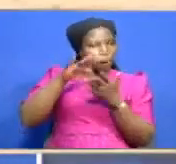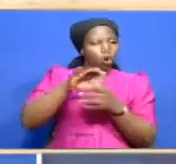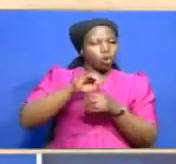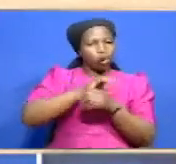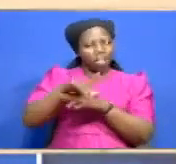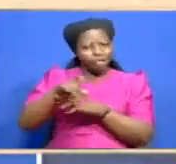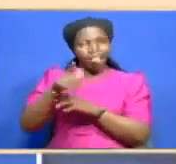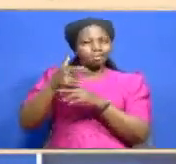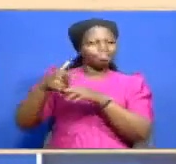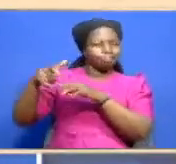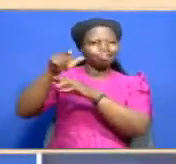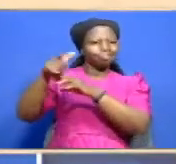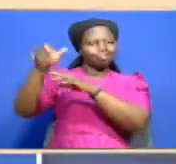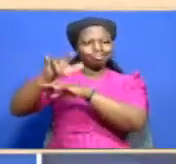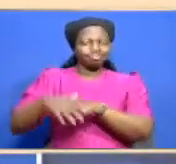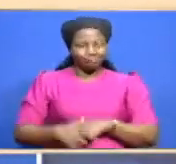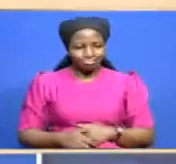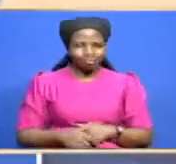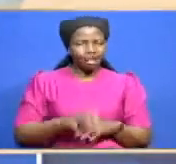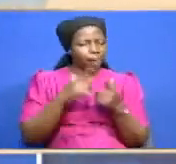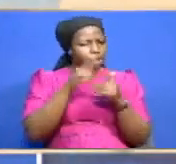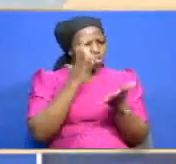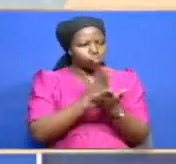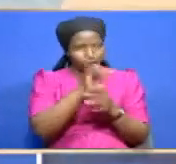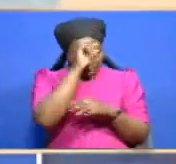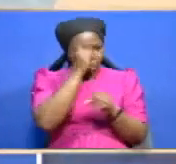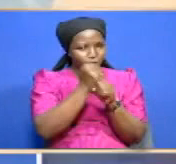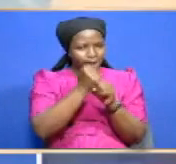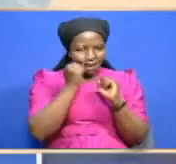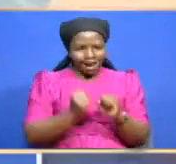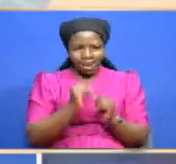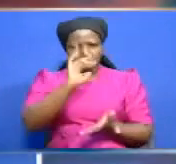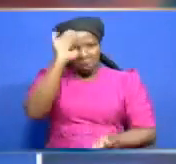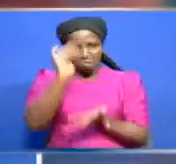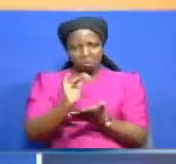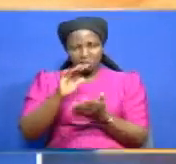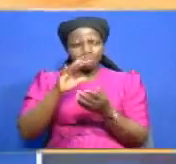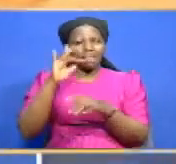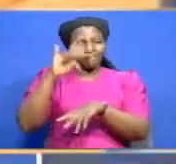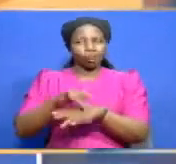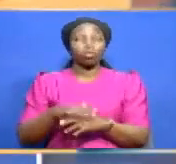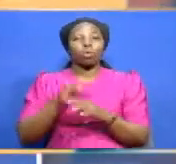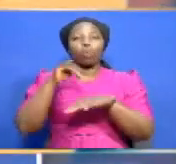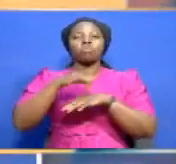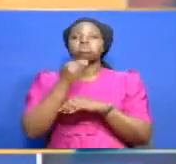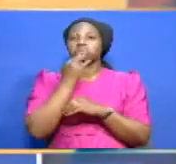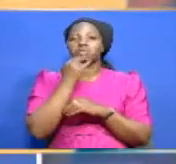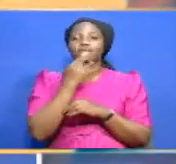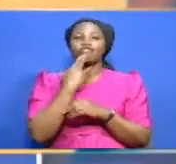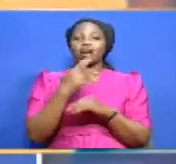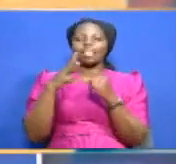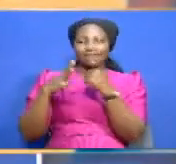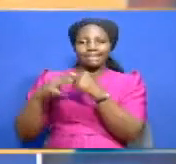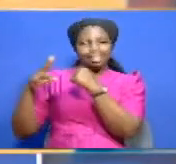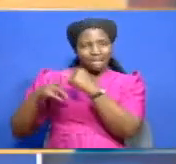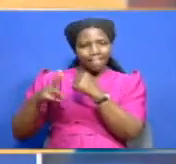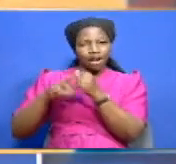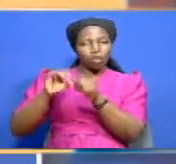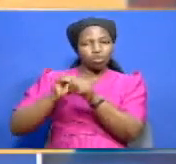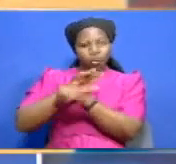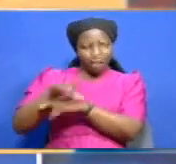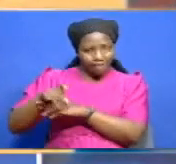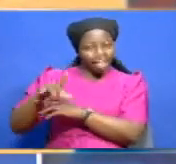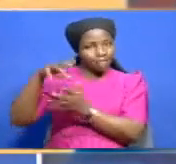ongoing efforts aimed at flattening the infection curve. On Tuesday, 497 coronavirus cases were recorded in a